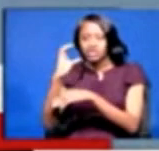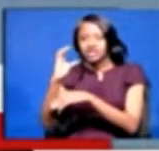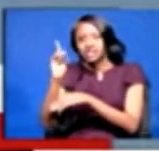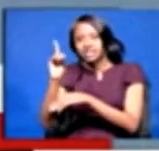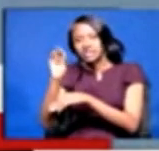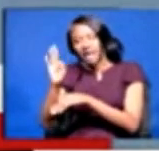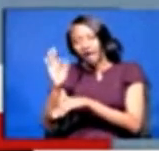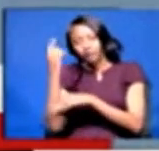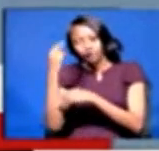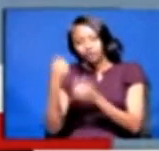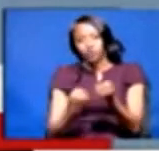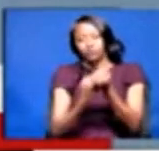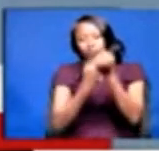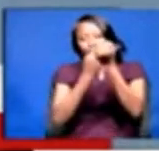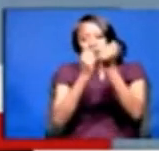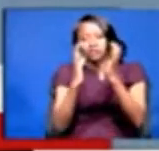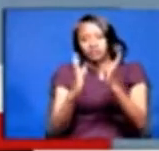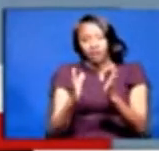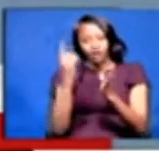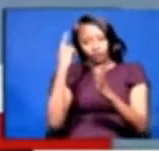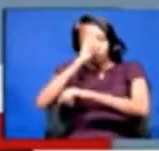some handouts here and there. Mm-hmm.